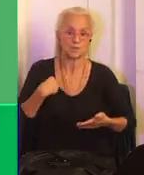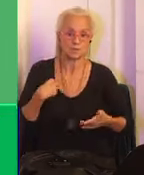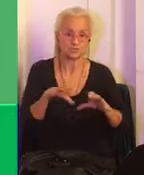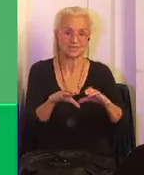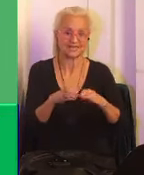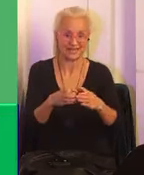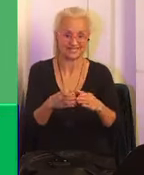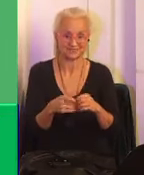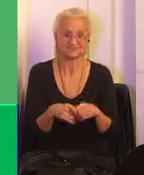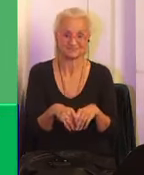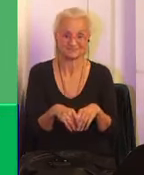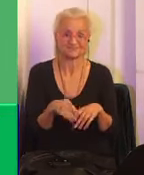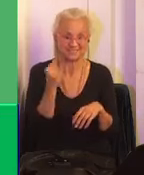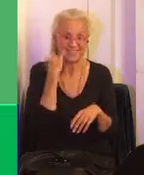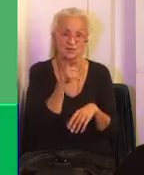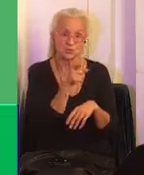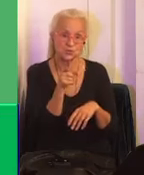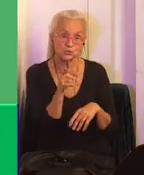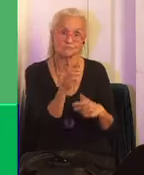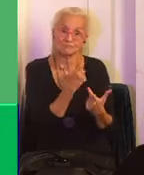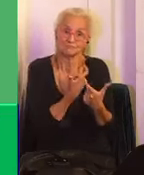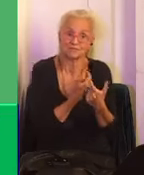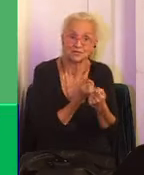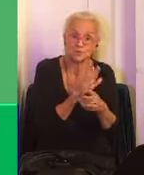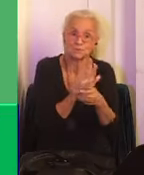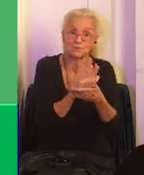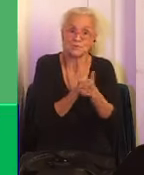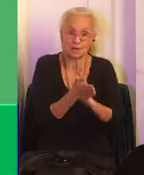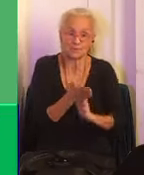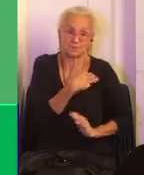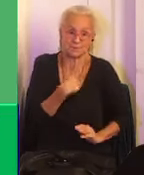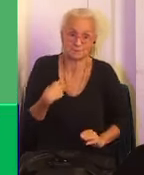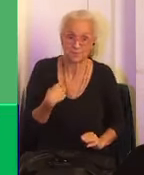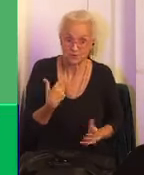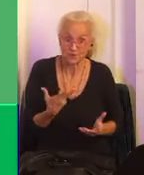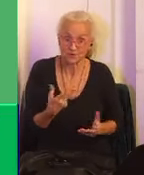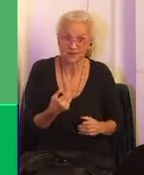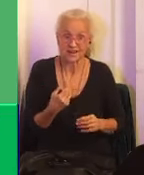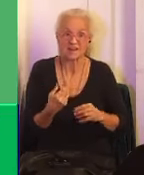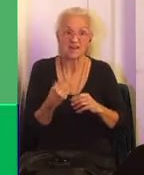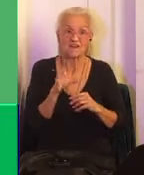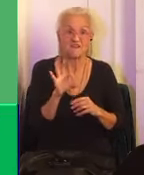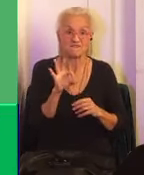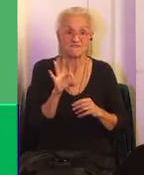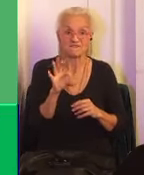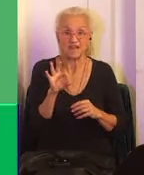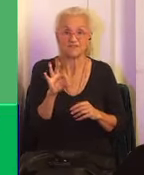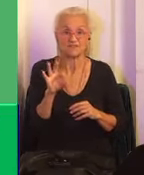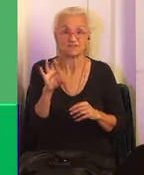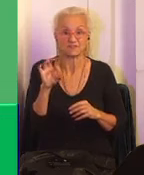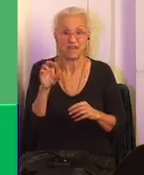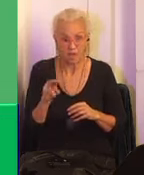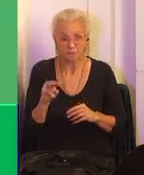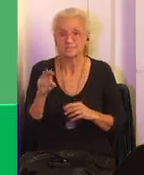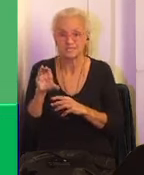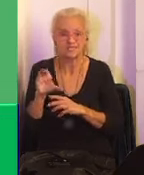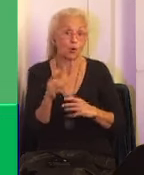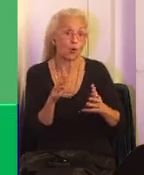class. If you are interested in becoming a member of Founders MCC, or if you want to just know more about